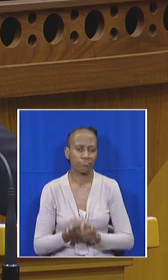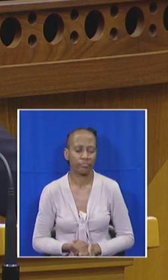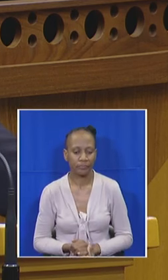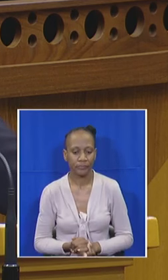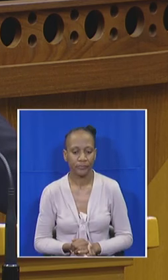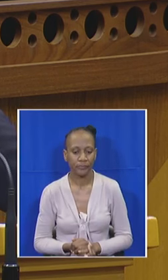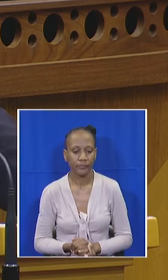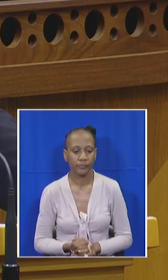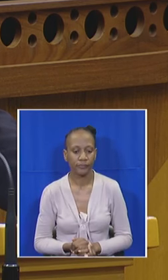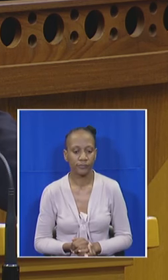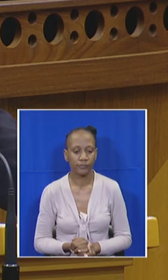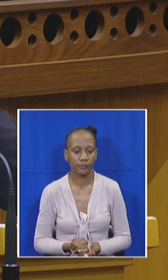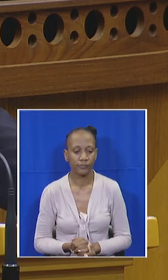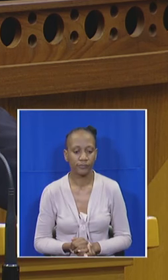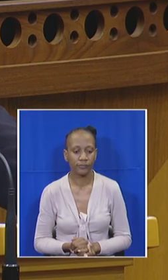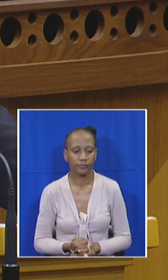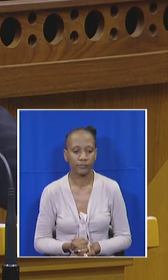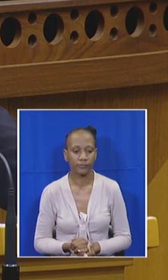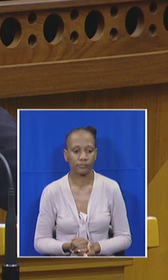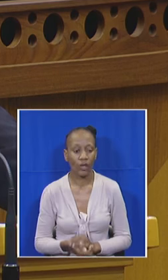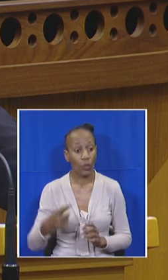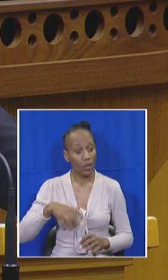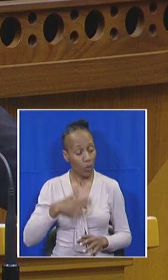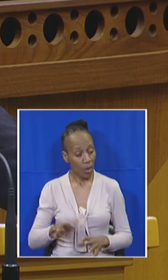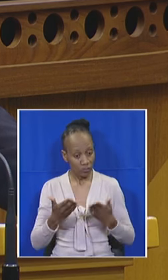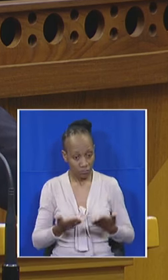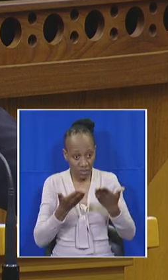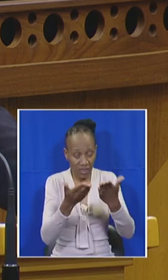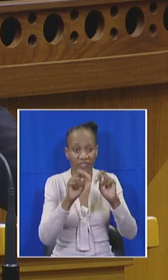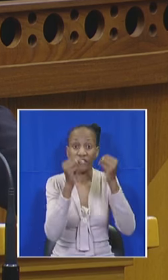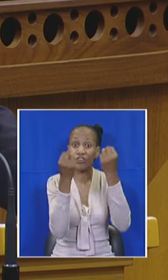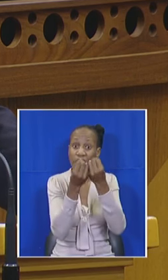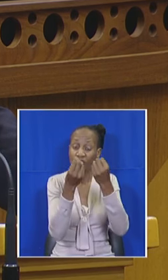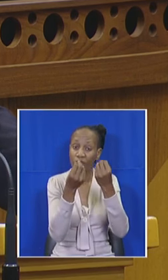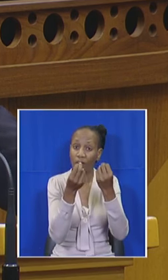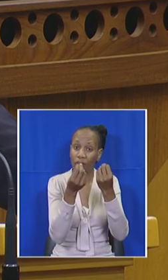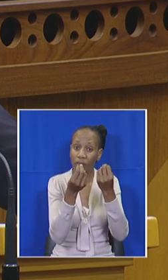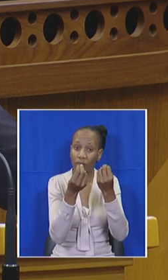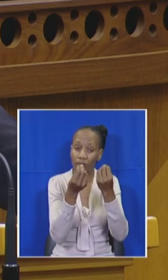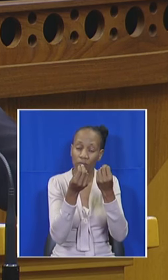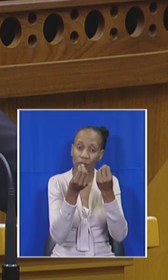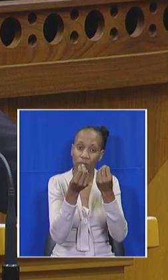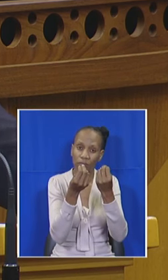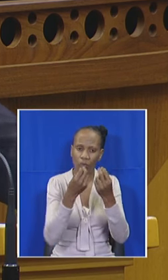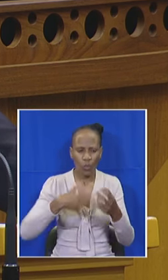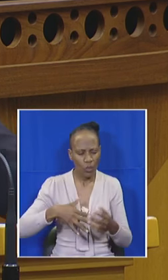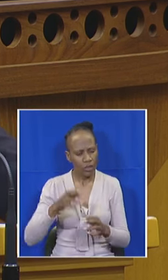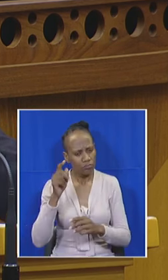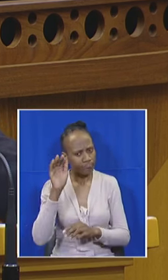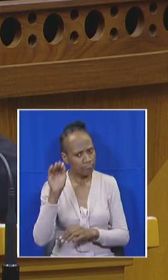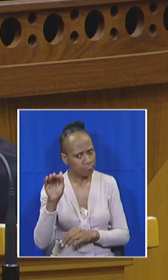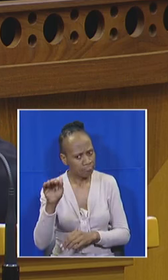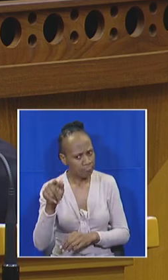In pursuit of the national interests, we remind the private sector